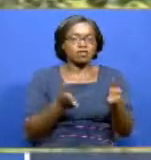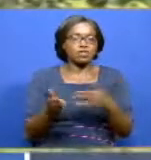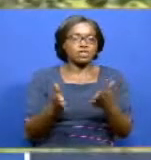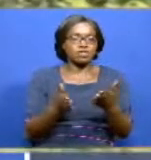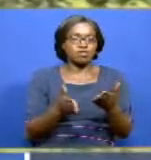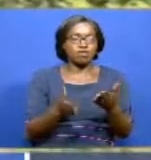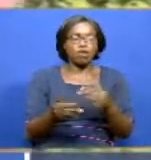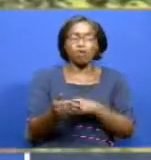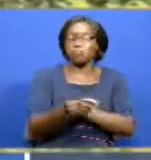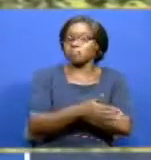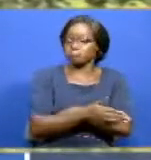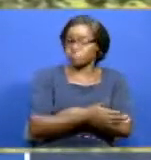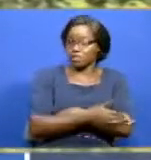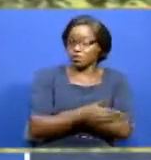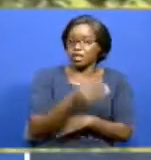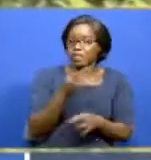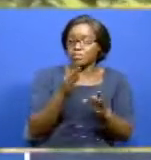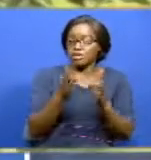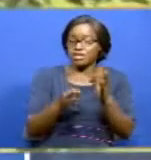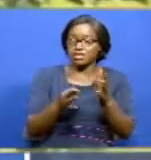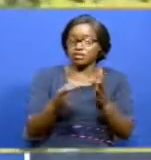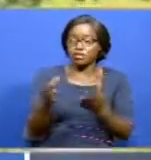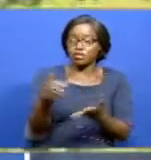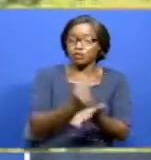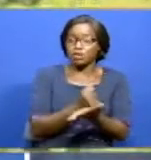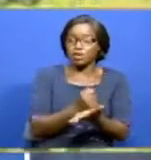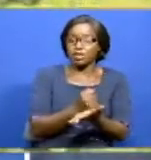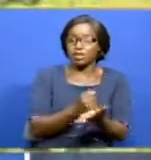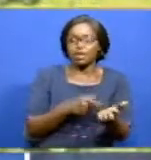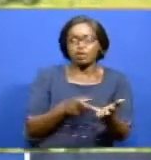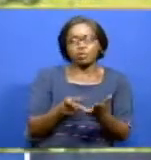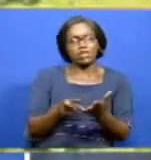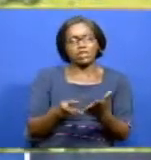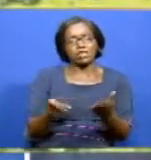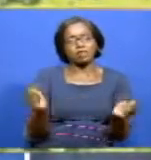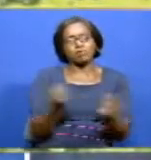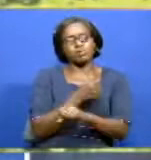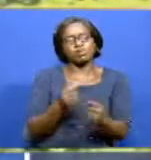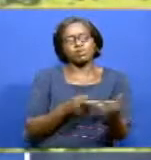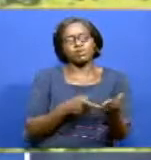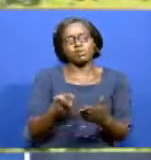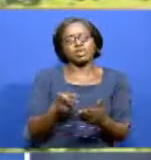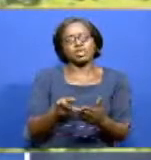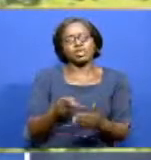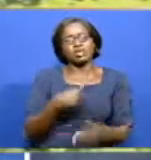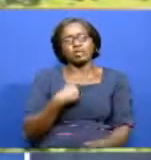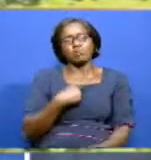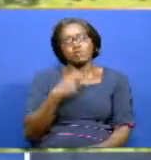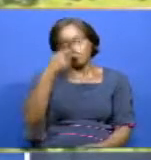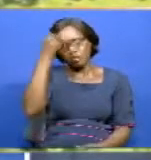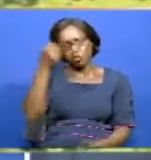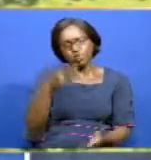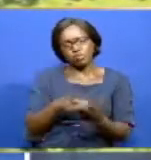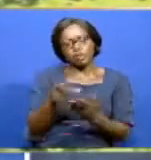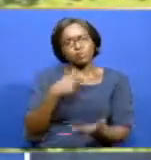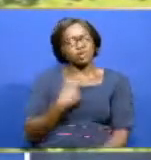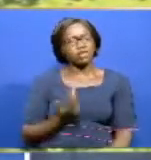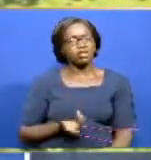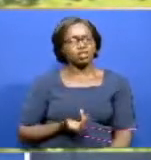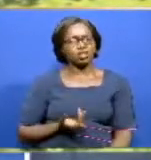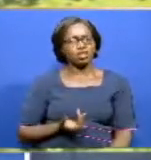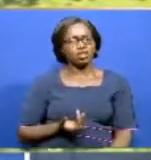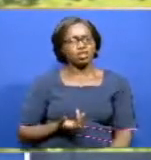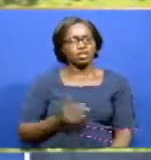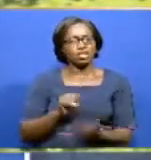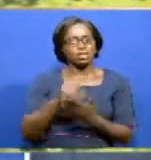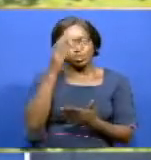kickbacks. But you know, when you hire an employee and you pay salary, there's no kickback. I cannot give you my salary because you hired me. You hire me, it is finished. So that's